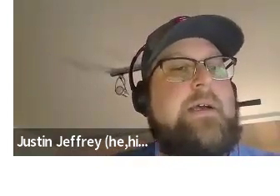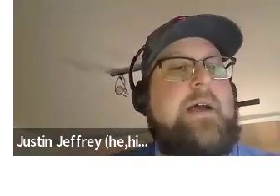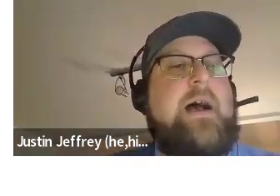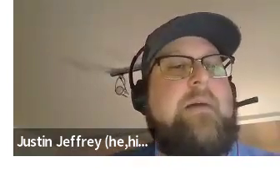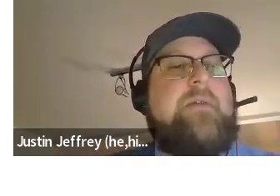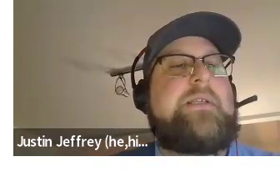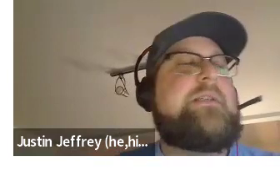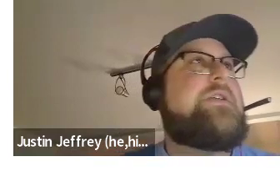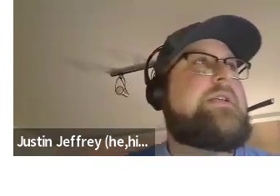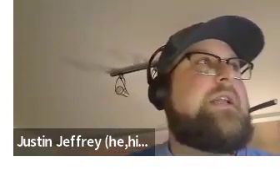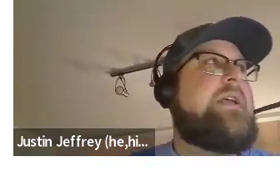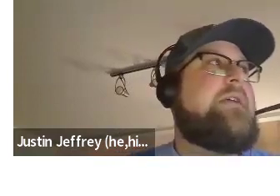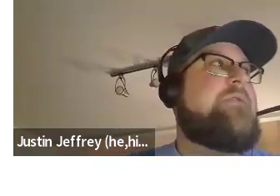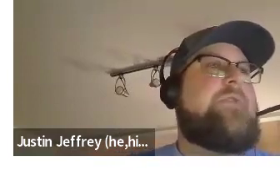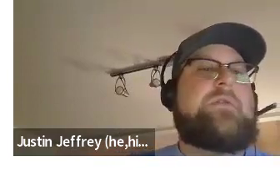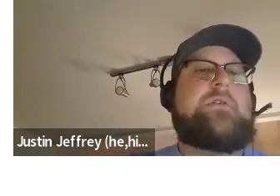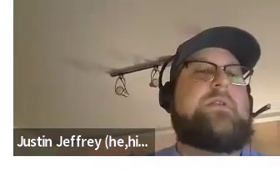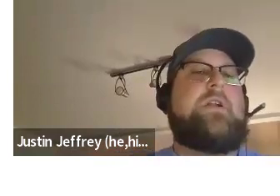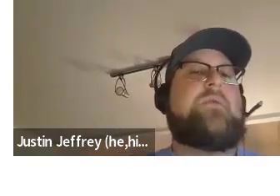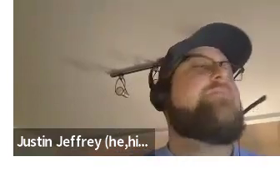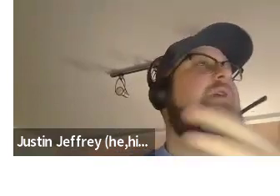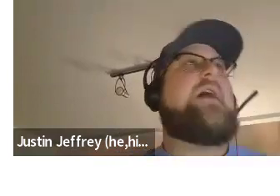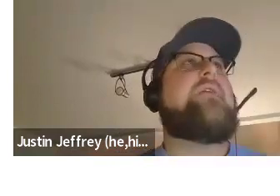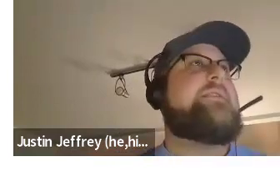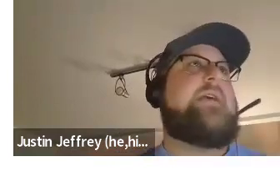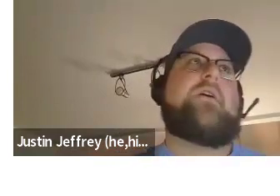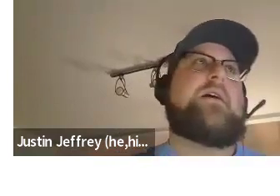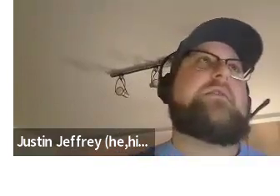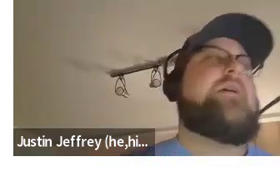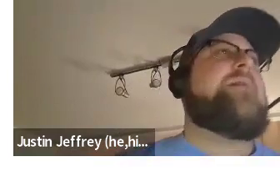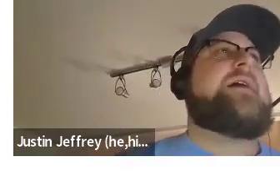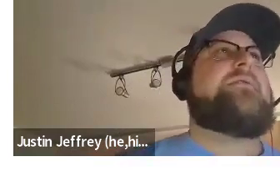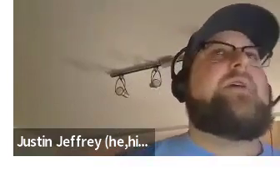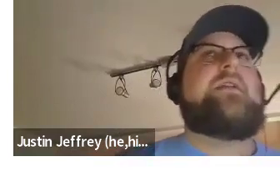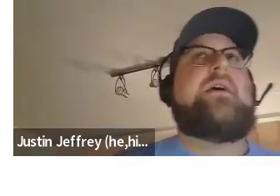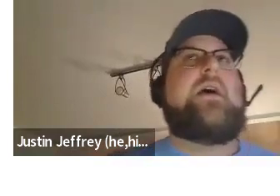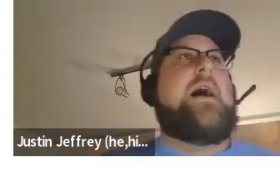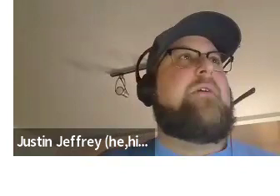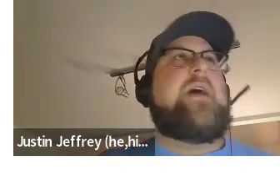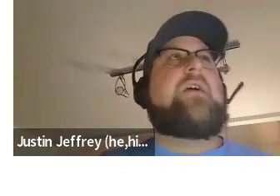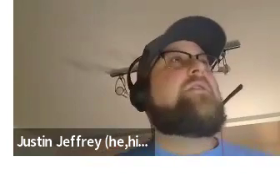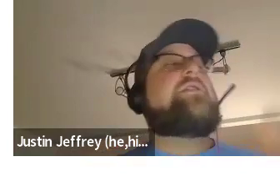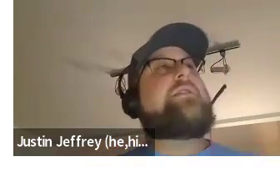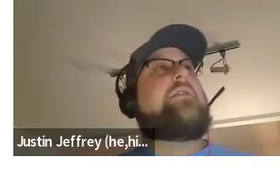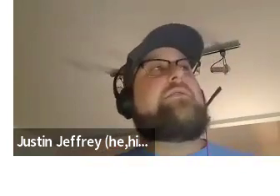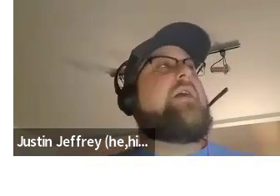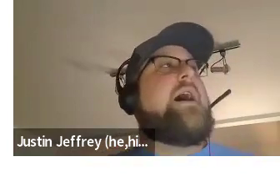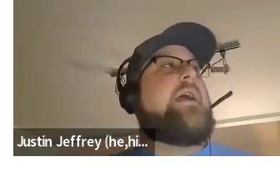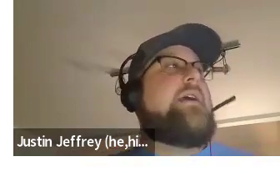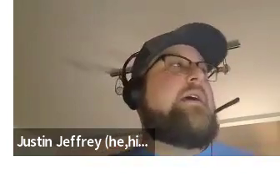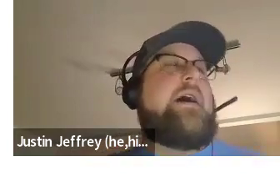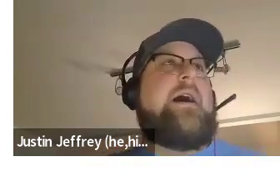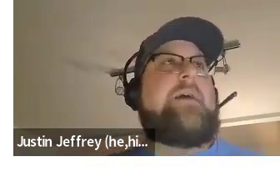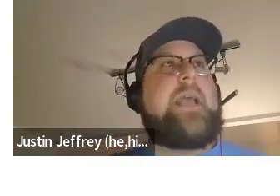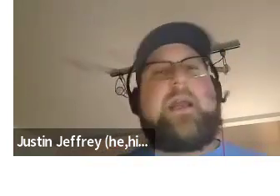paxlovid.com/Paxis. And this is just going to be for folks, exploring how they can save costs around Paxlovid if that cost just is a little too